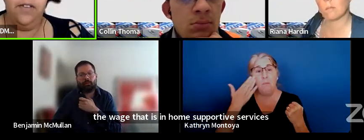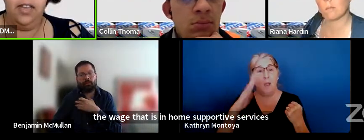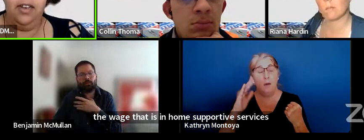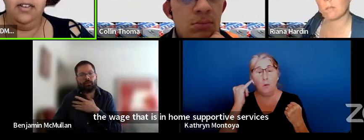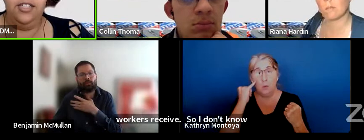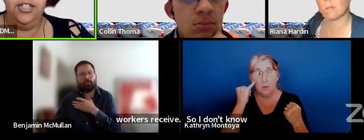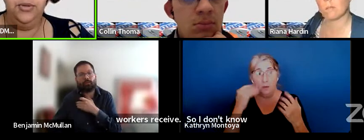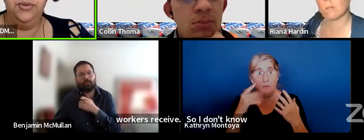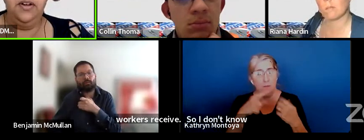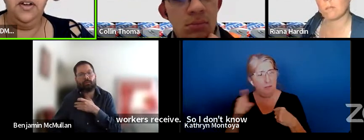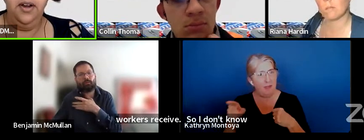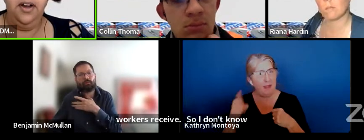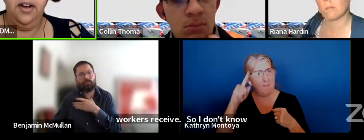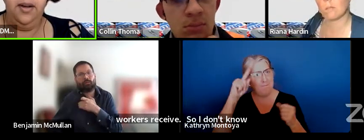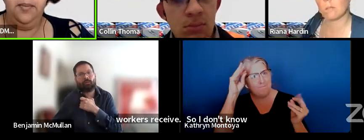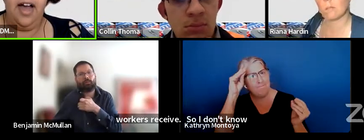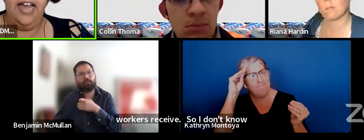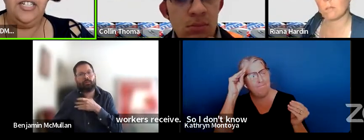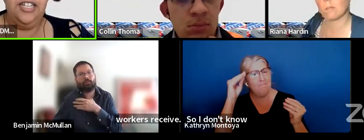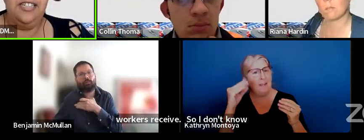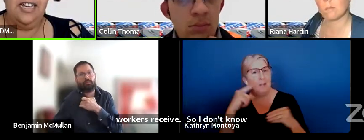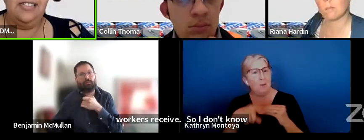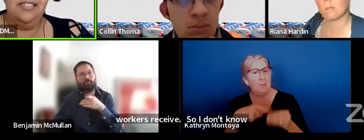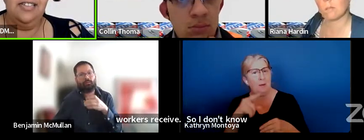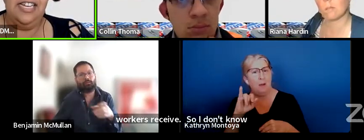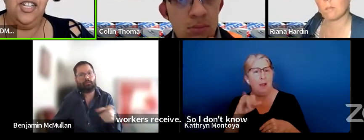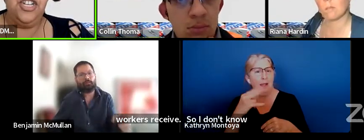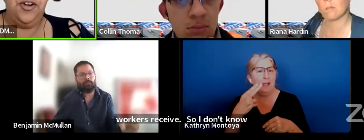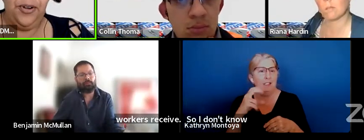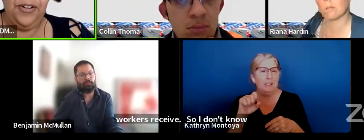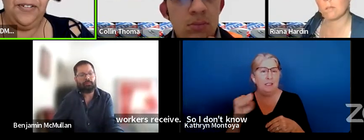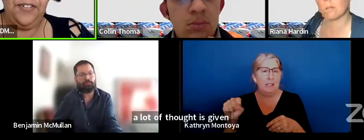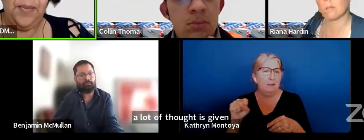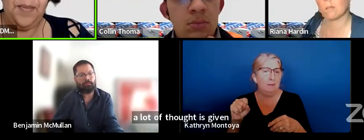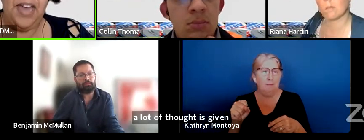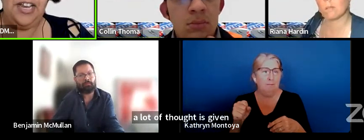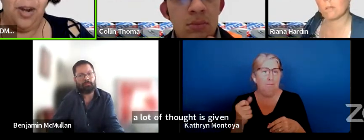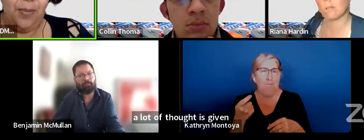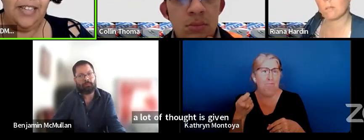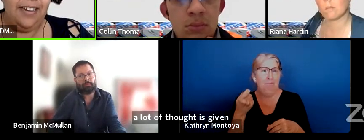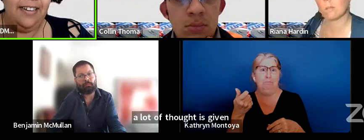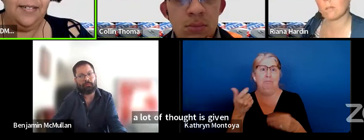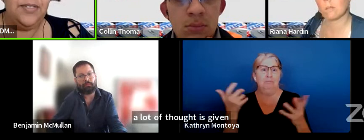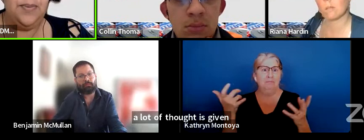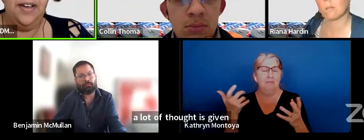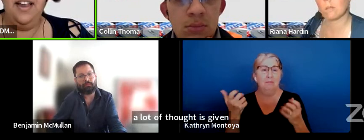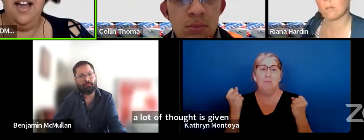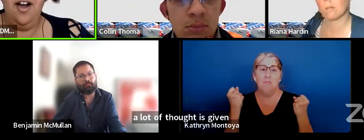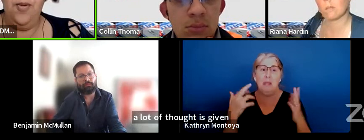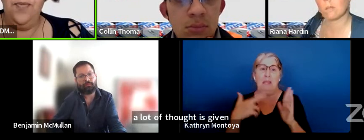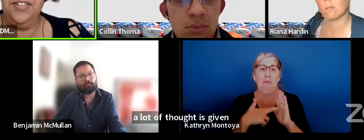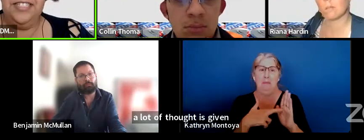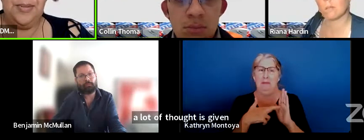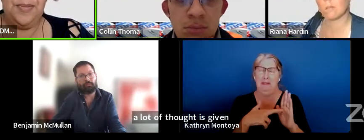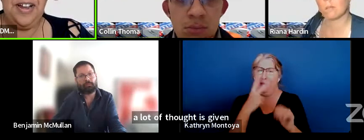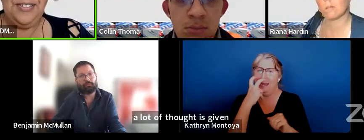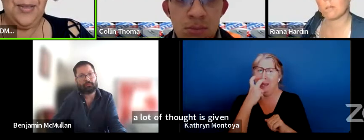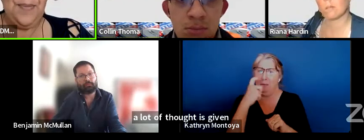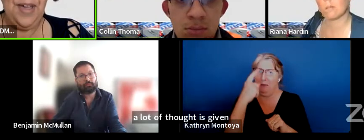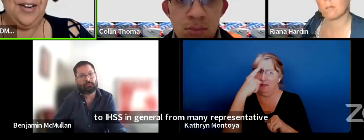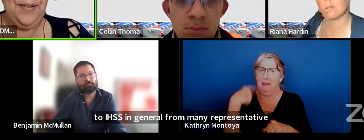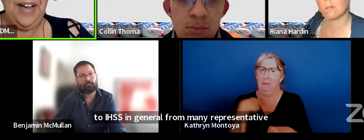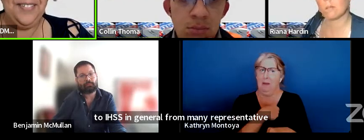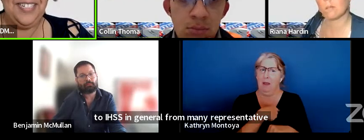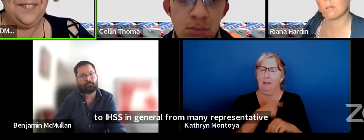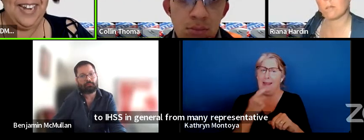is given to IHSS in general from many representatives, but hopefully someone else